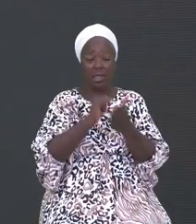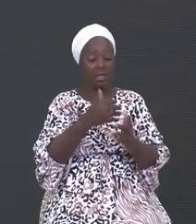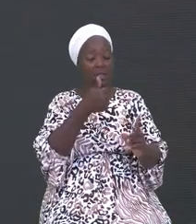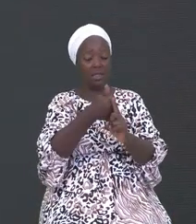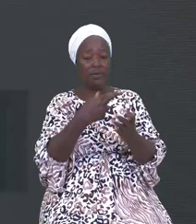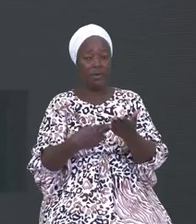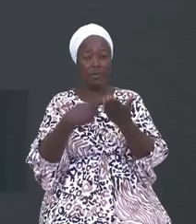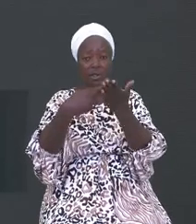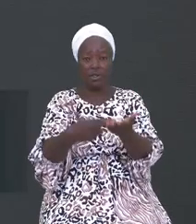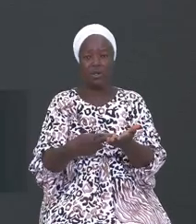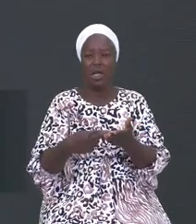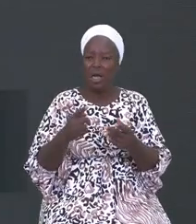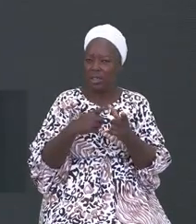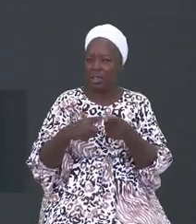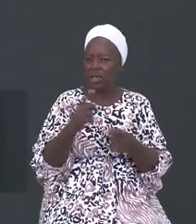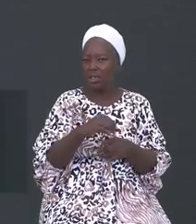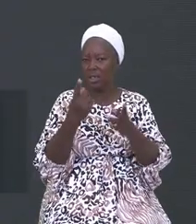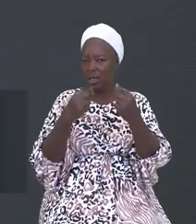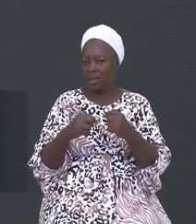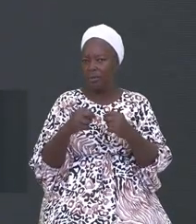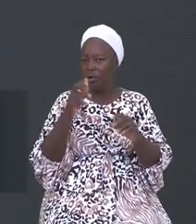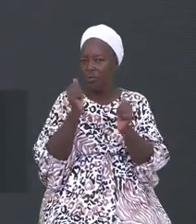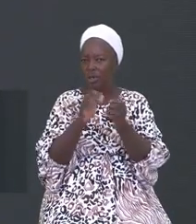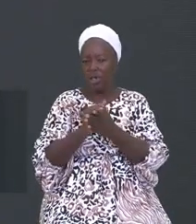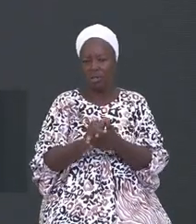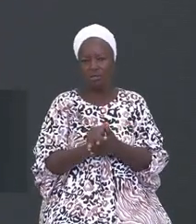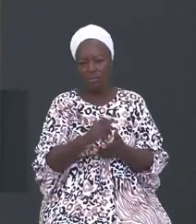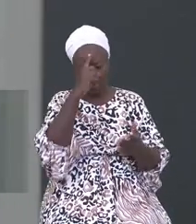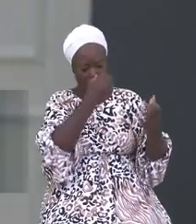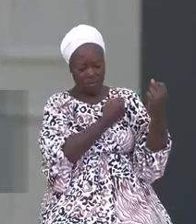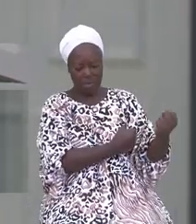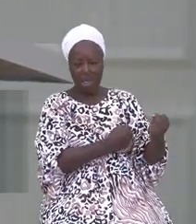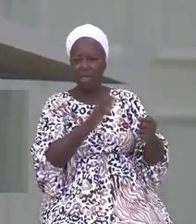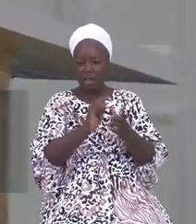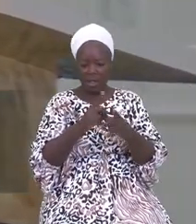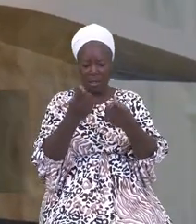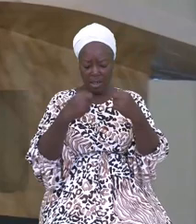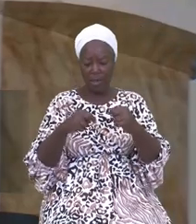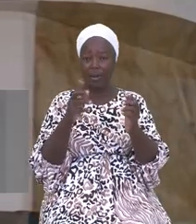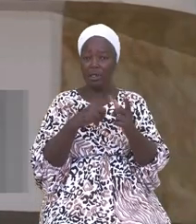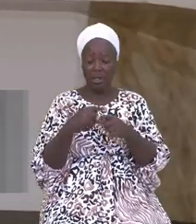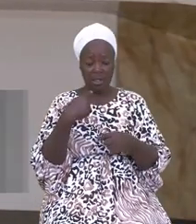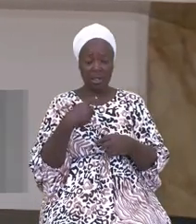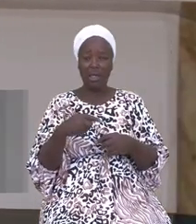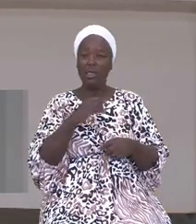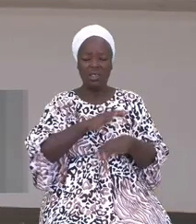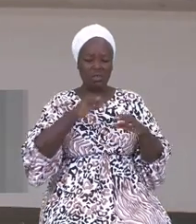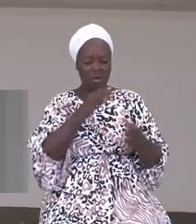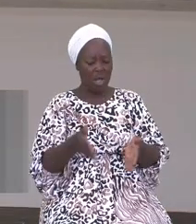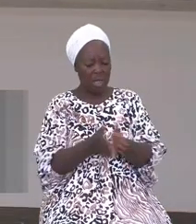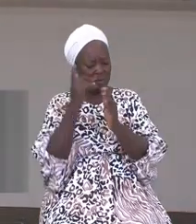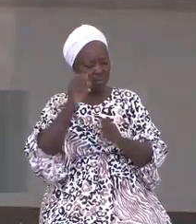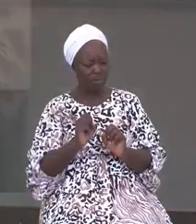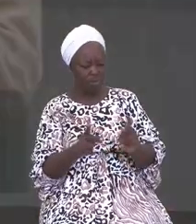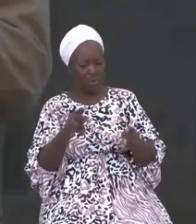self-recommendation. He came, and he came with confidence. He came and he said, he didn't even ask permission from